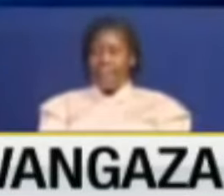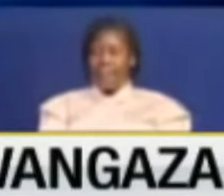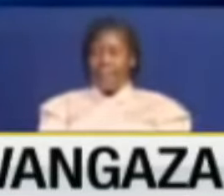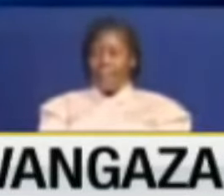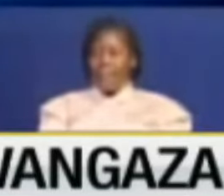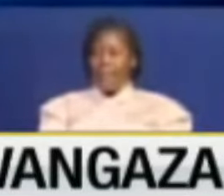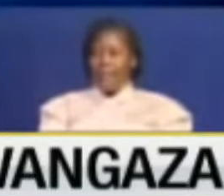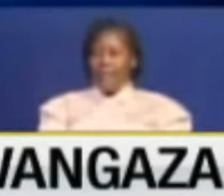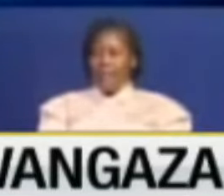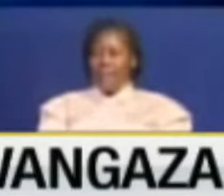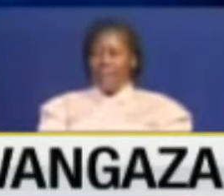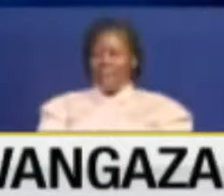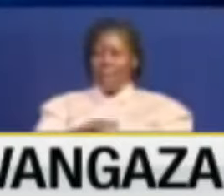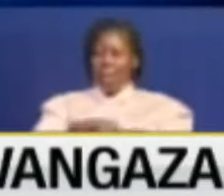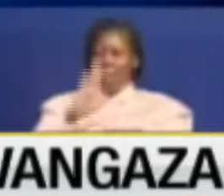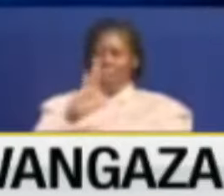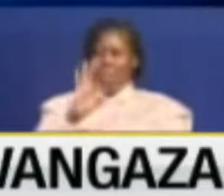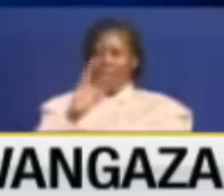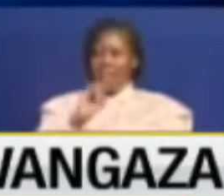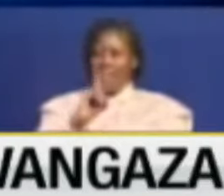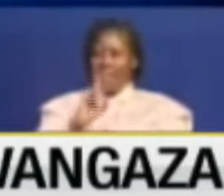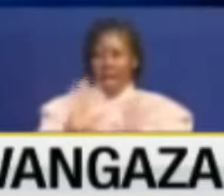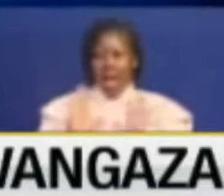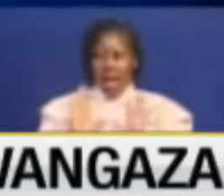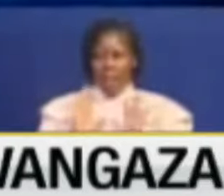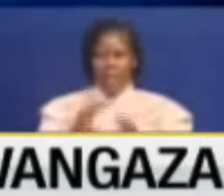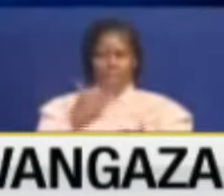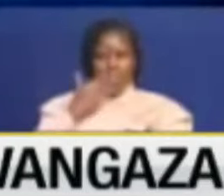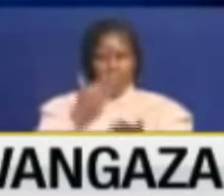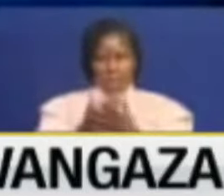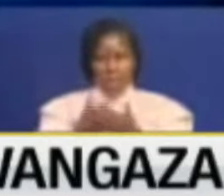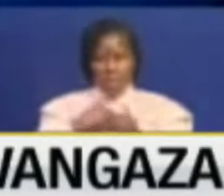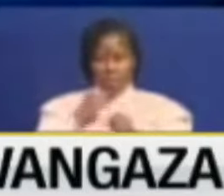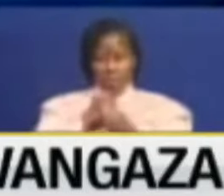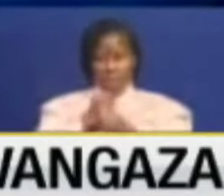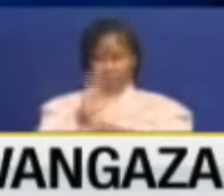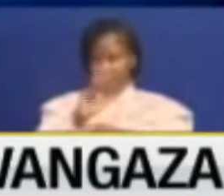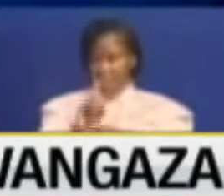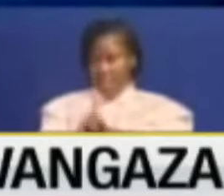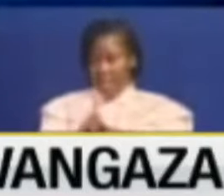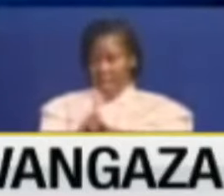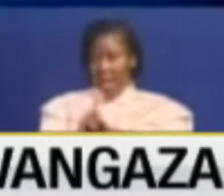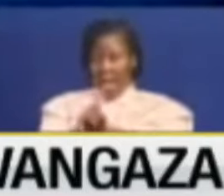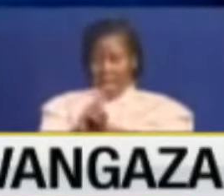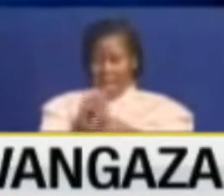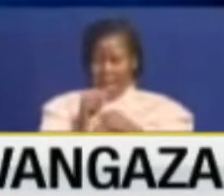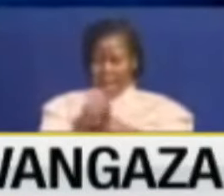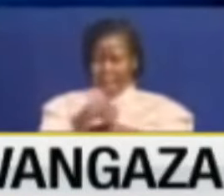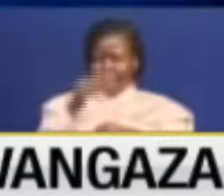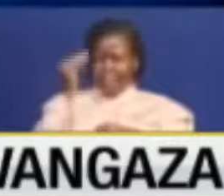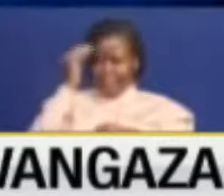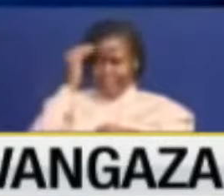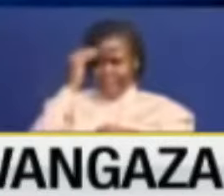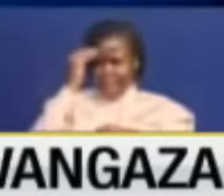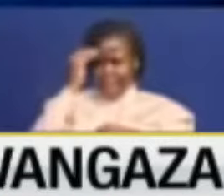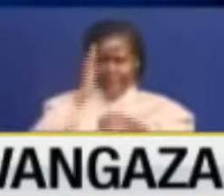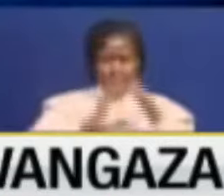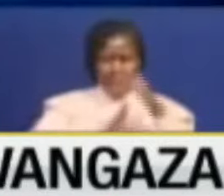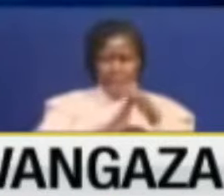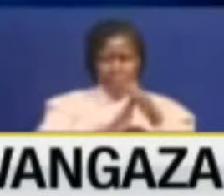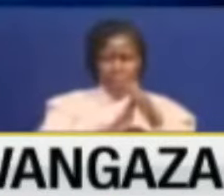Not more than 30 minutes. Thank you, Mr. Speaker, sir. I will be doing 5 minutes. My learned senior, Mr. Ongoya, will do the remaining